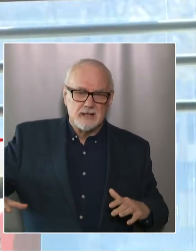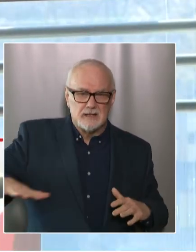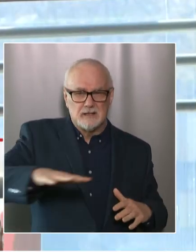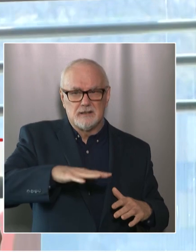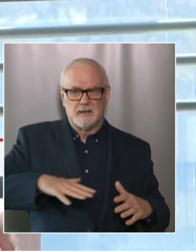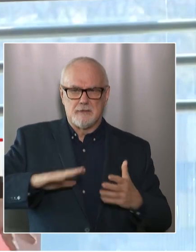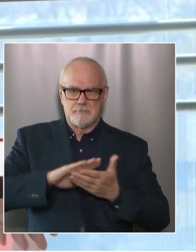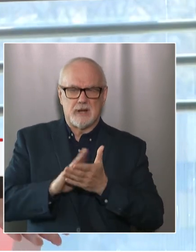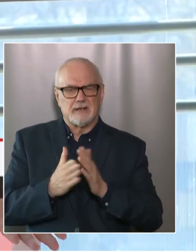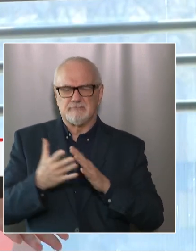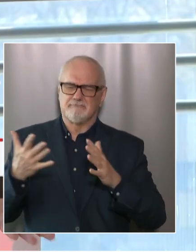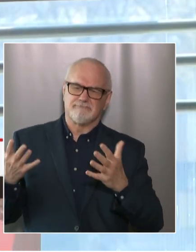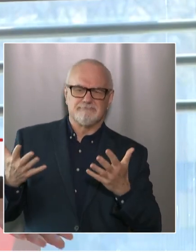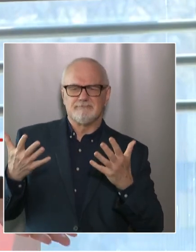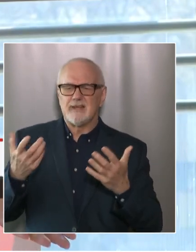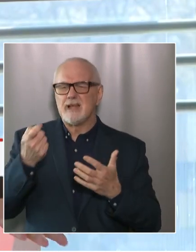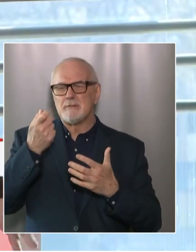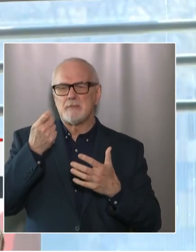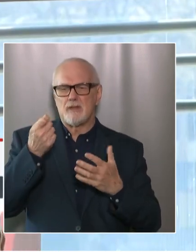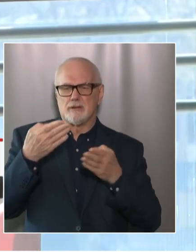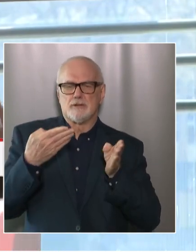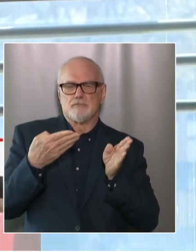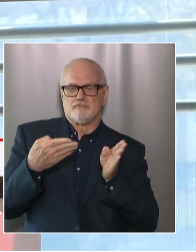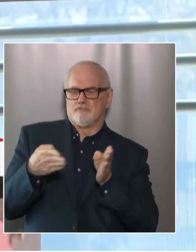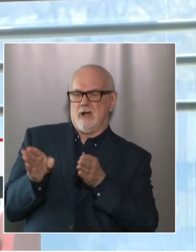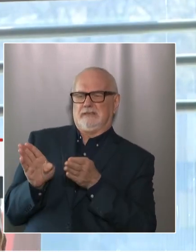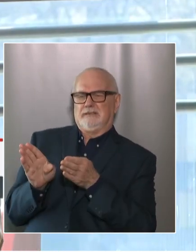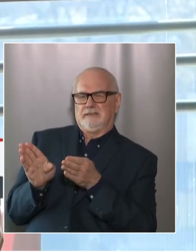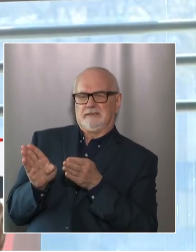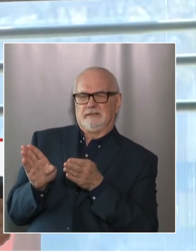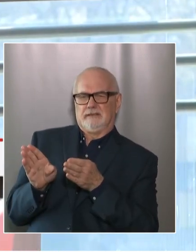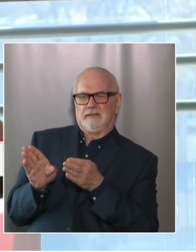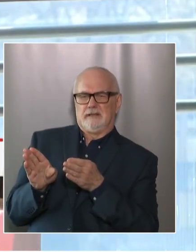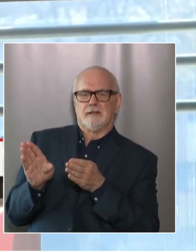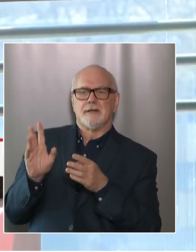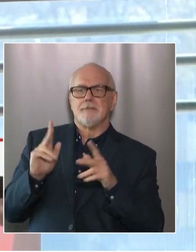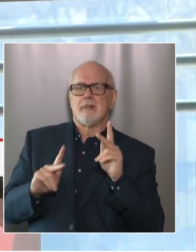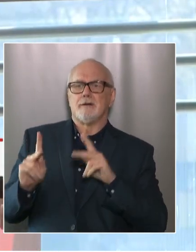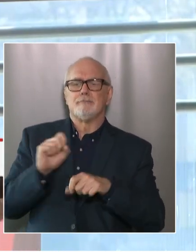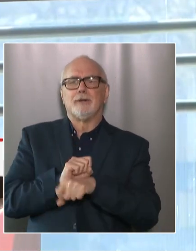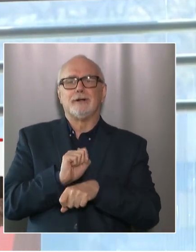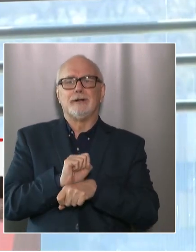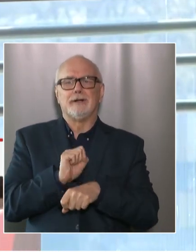shift. The way people work has changed since the pandemic kicked off a real